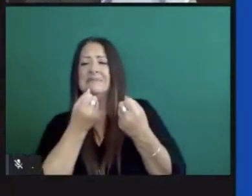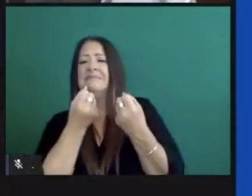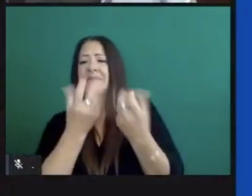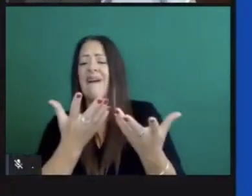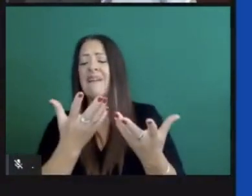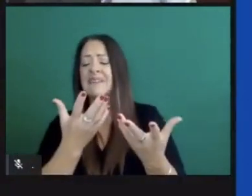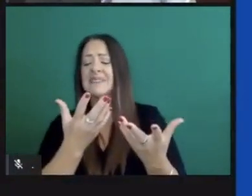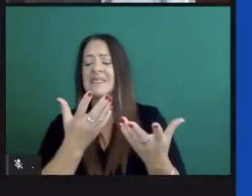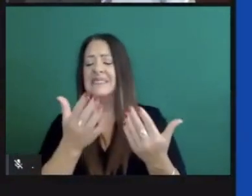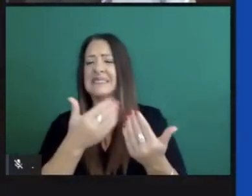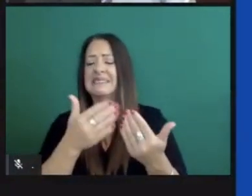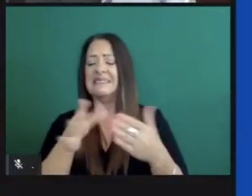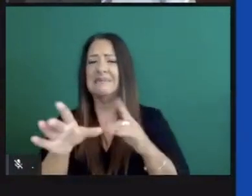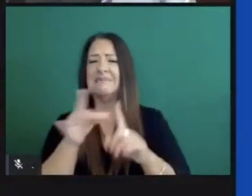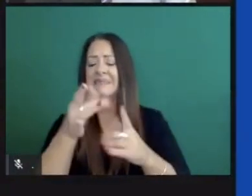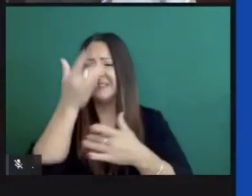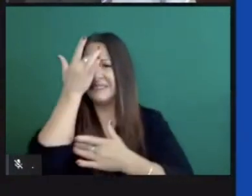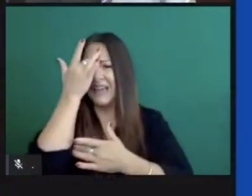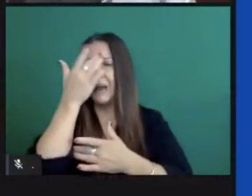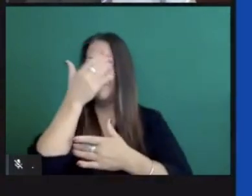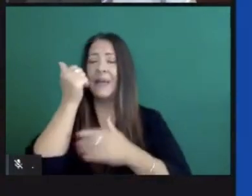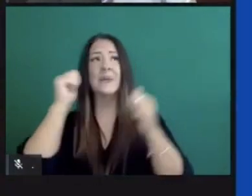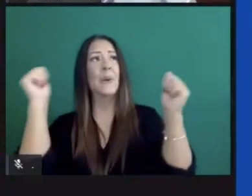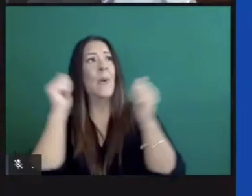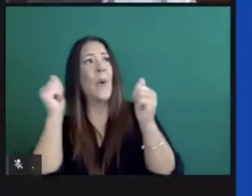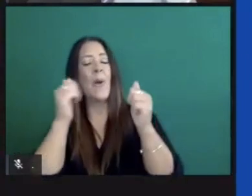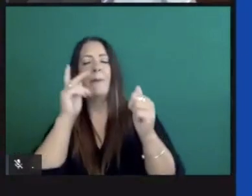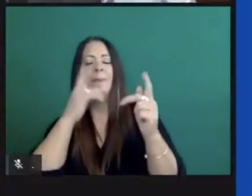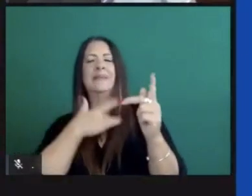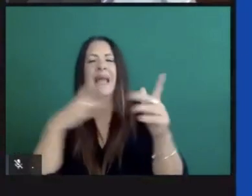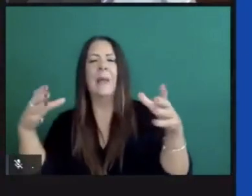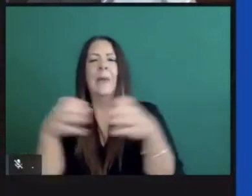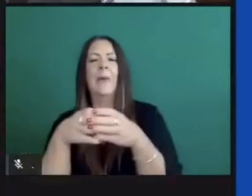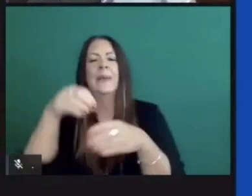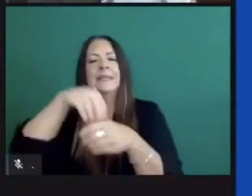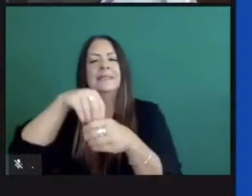the increased spread that we're seeing across the nation and the globe.